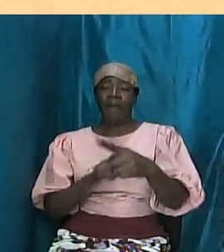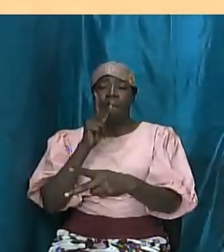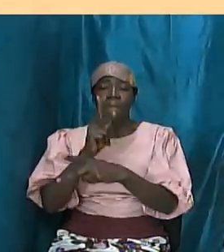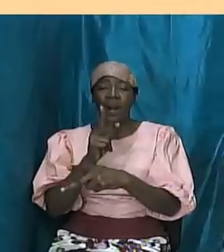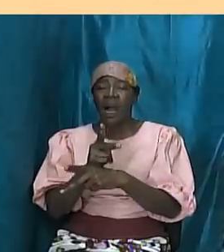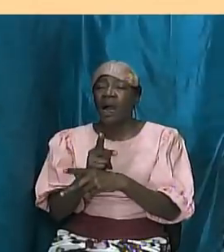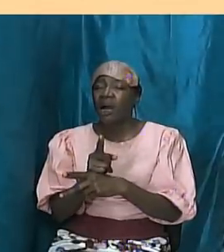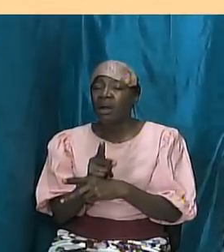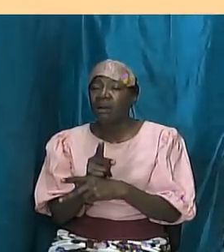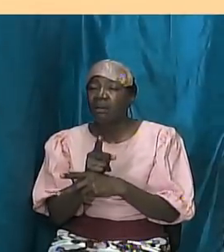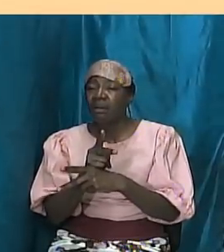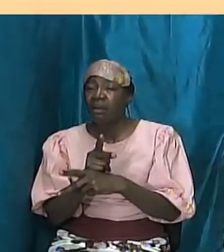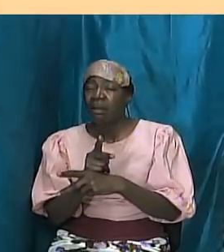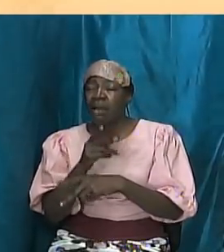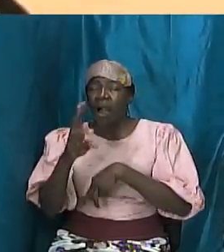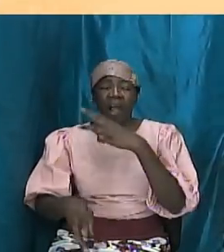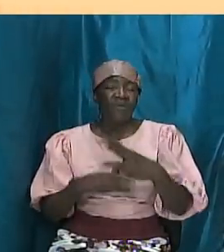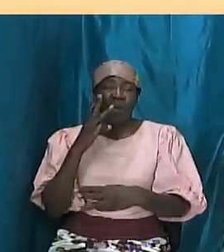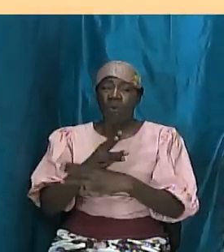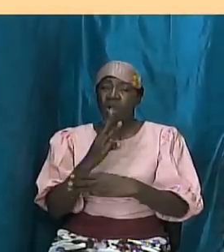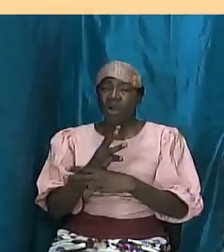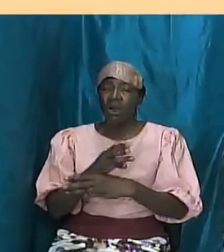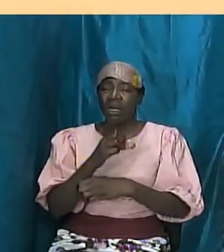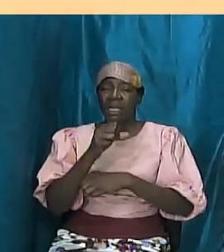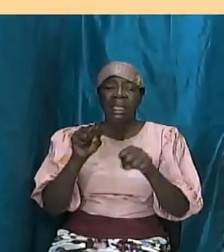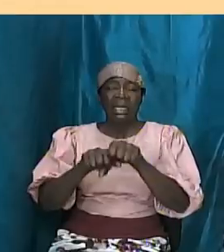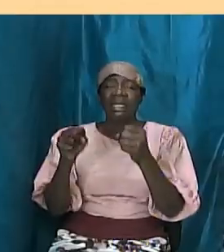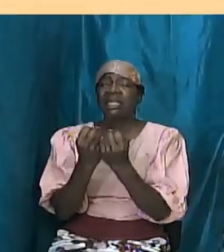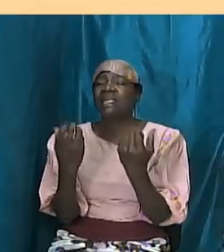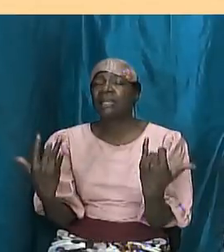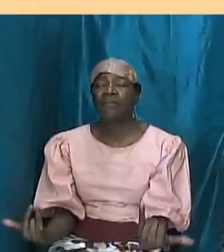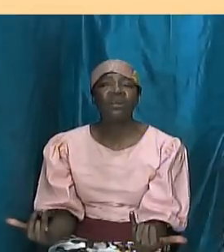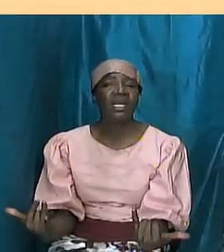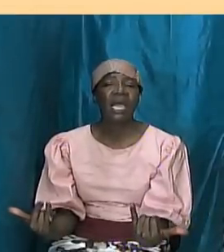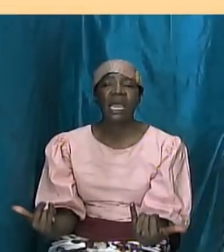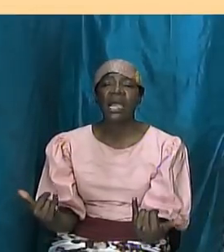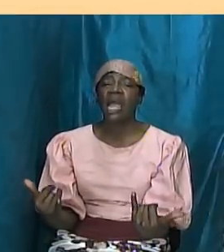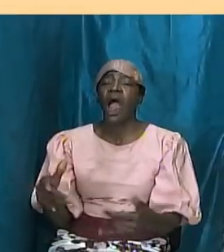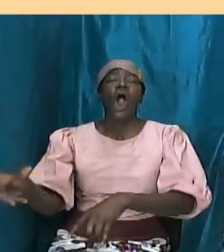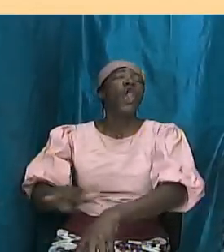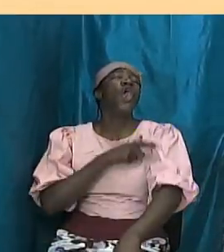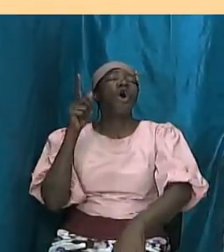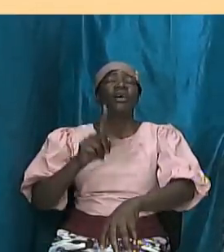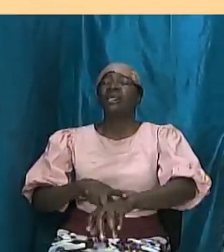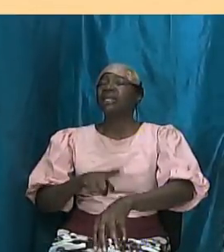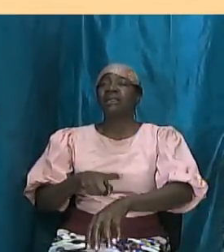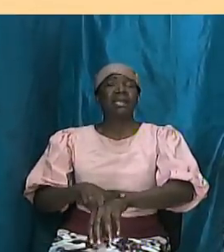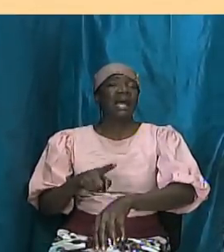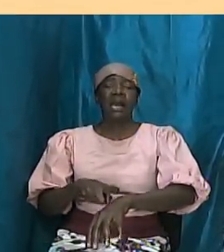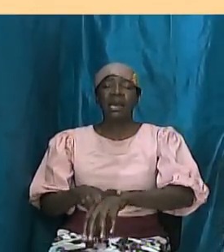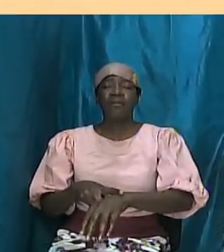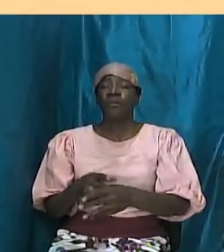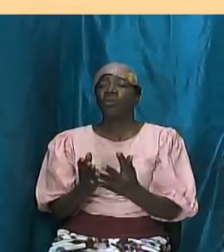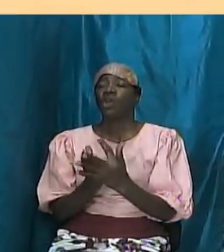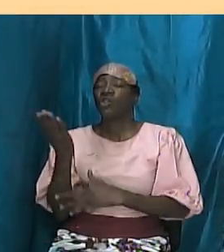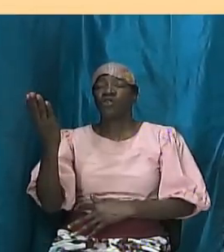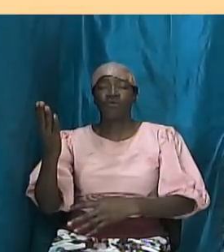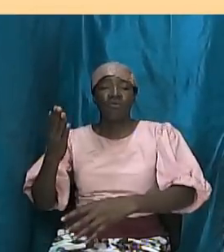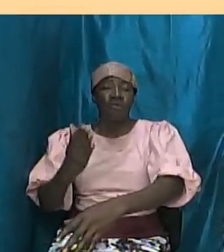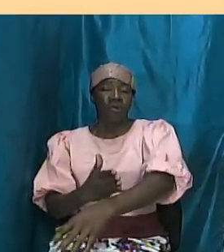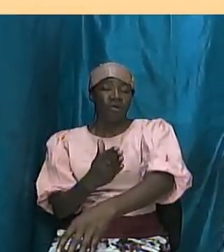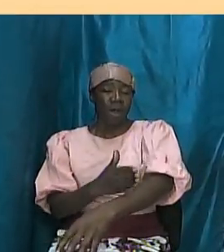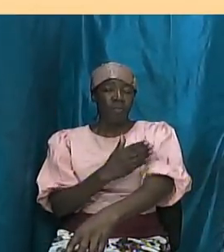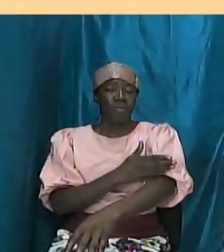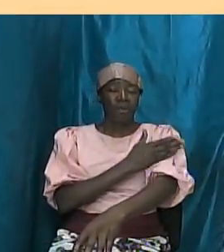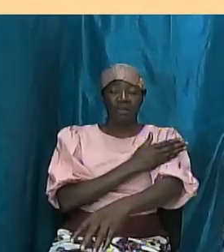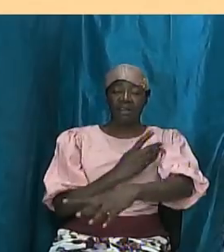today has been around for billions and billions of years. And through a process of evolution